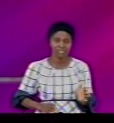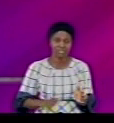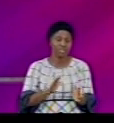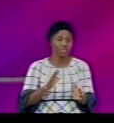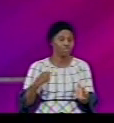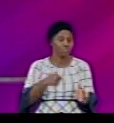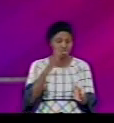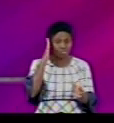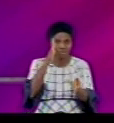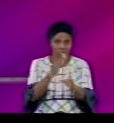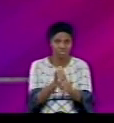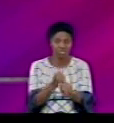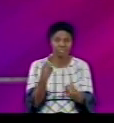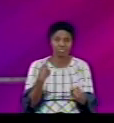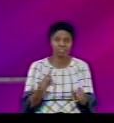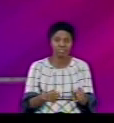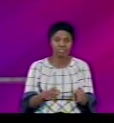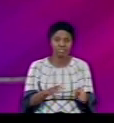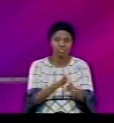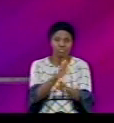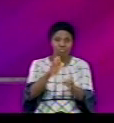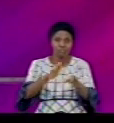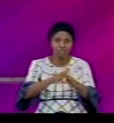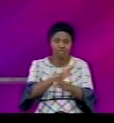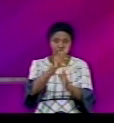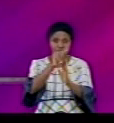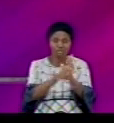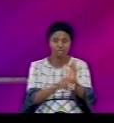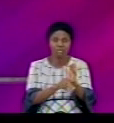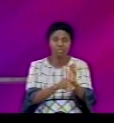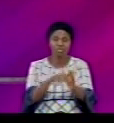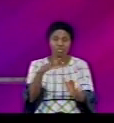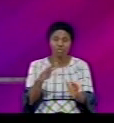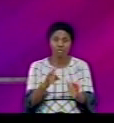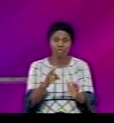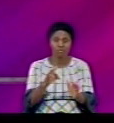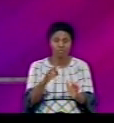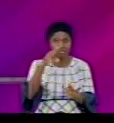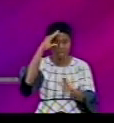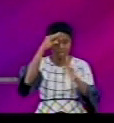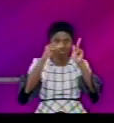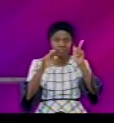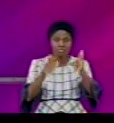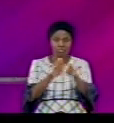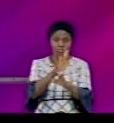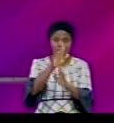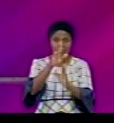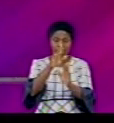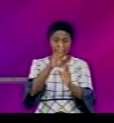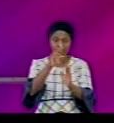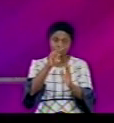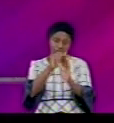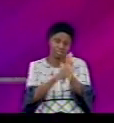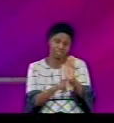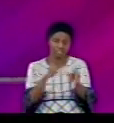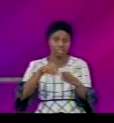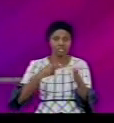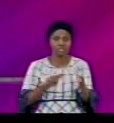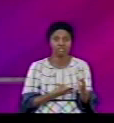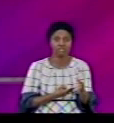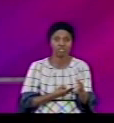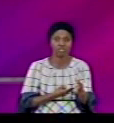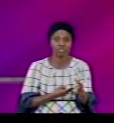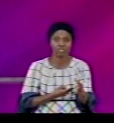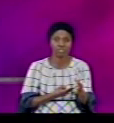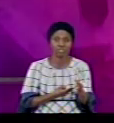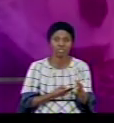indwelling within us. Indwelling in his fullness, indwelling with his